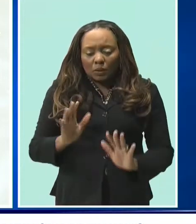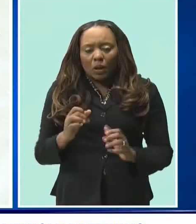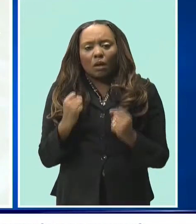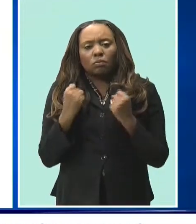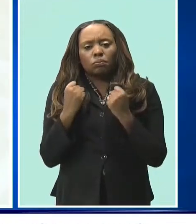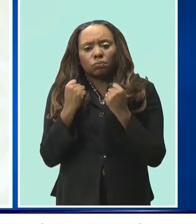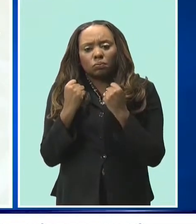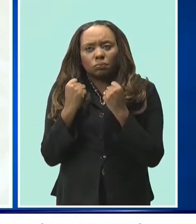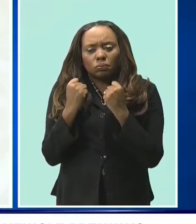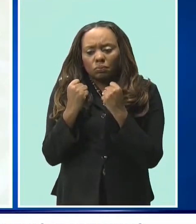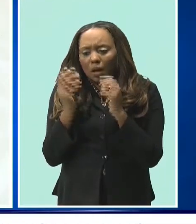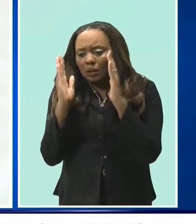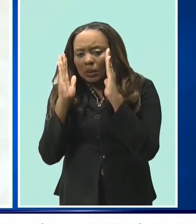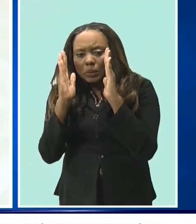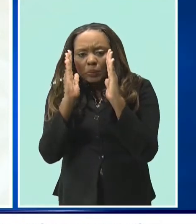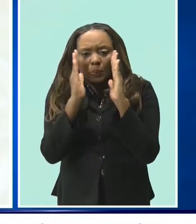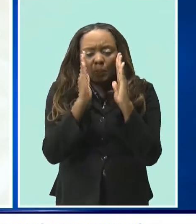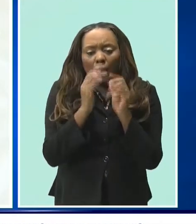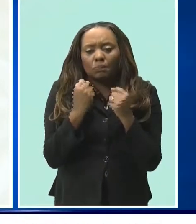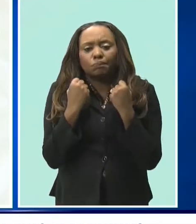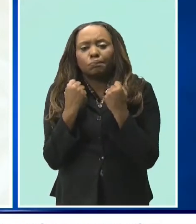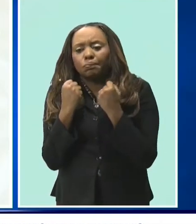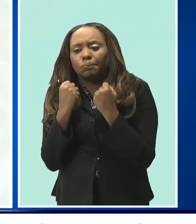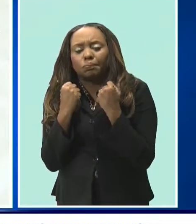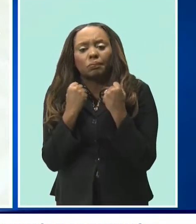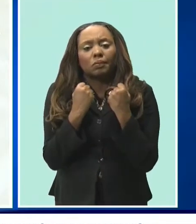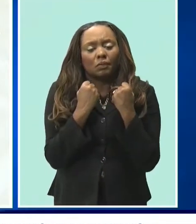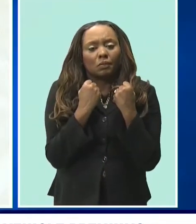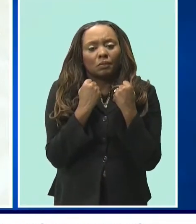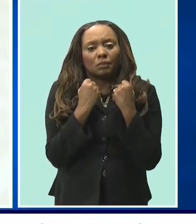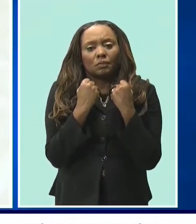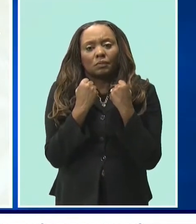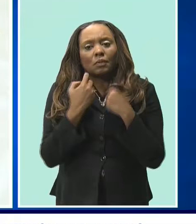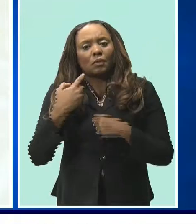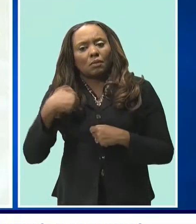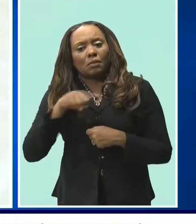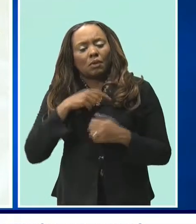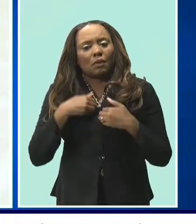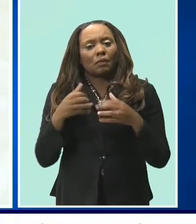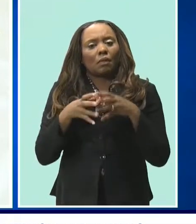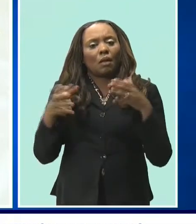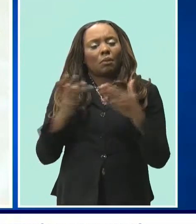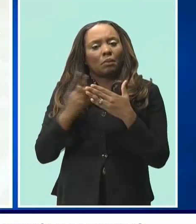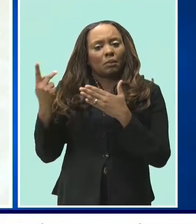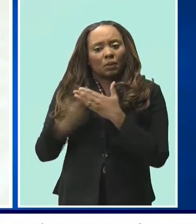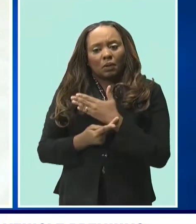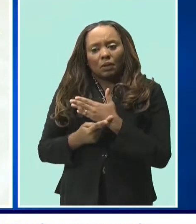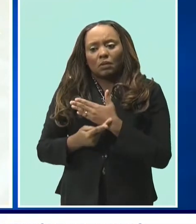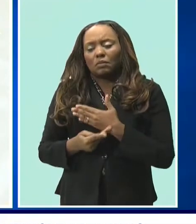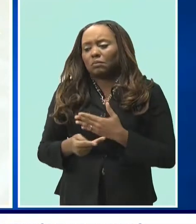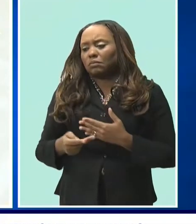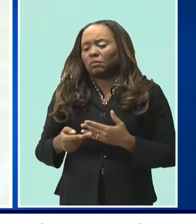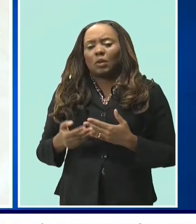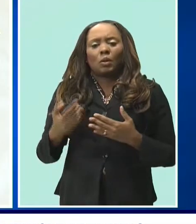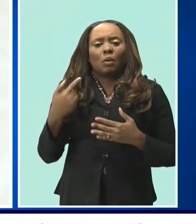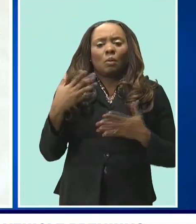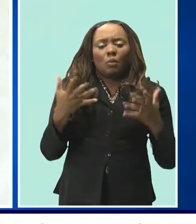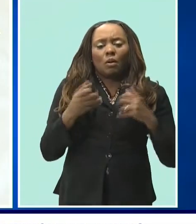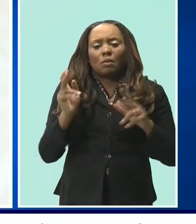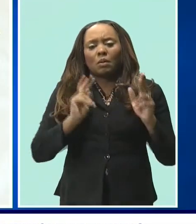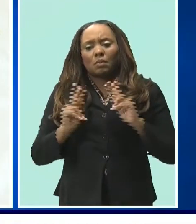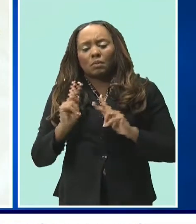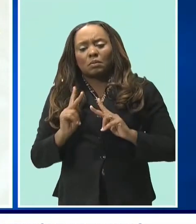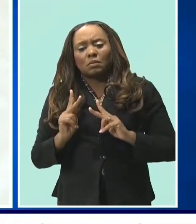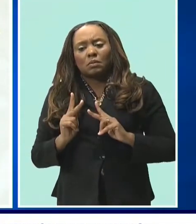care and attention. We do a lot of programs where we talk about accident avoidance and prevention,